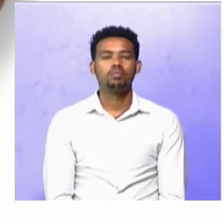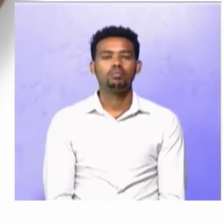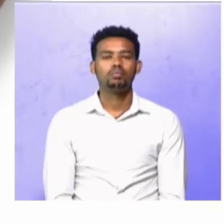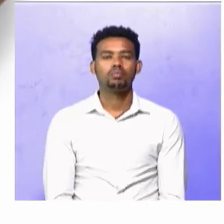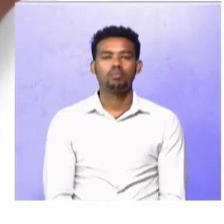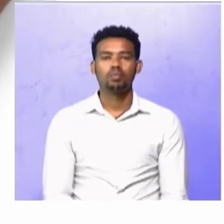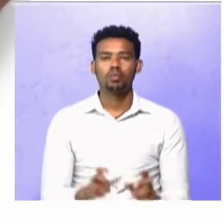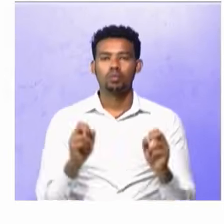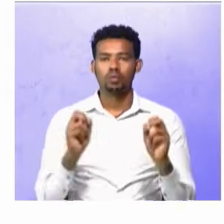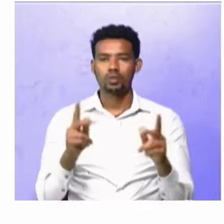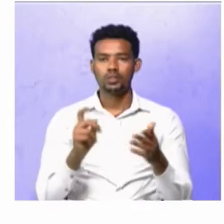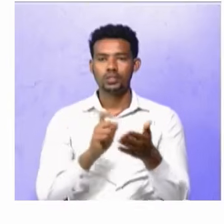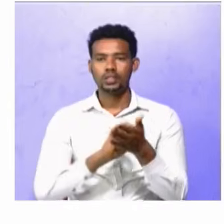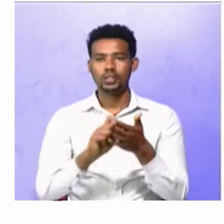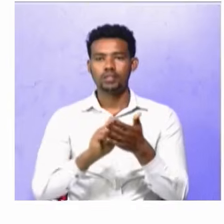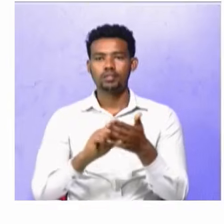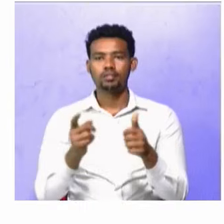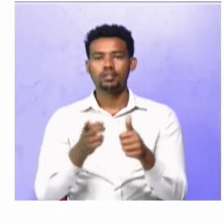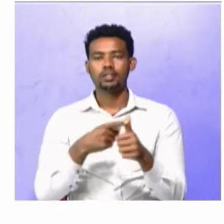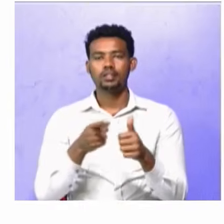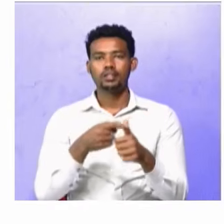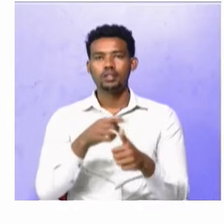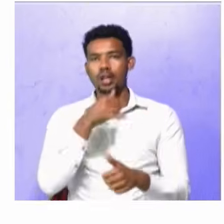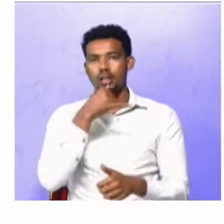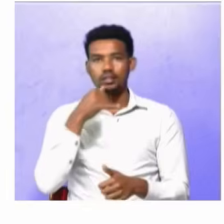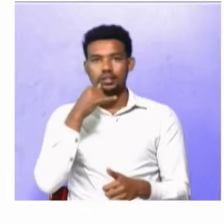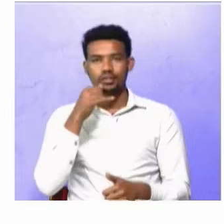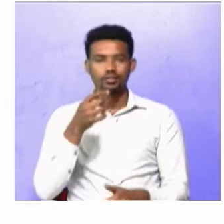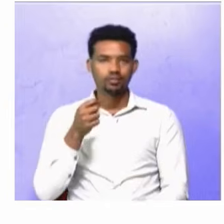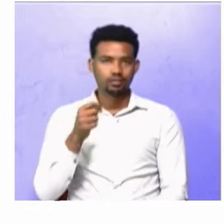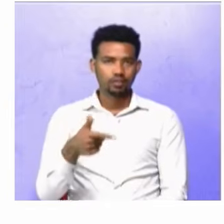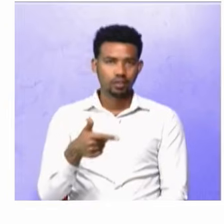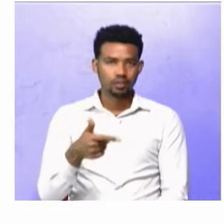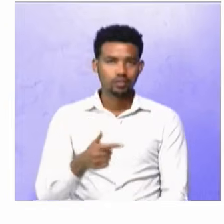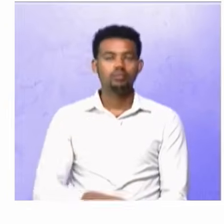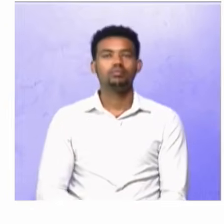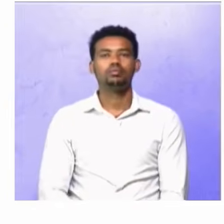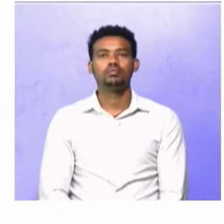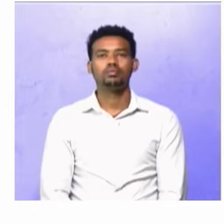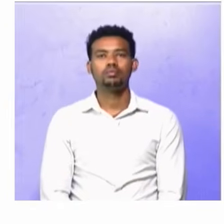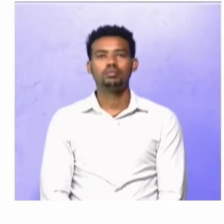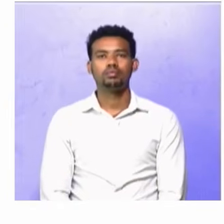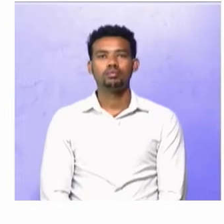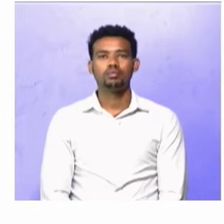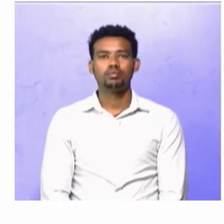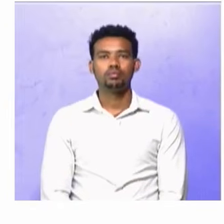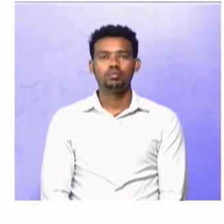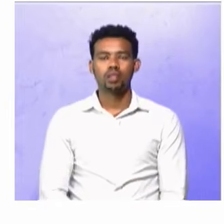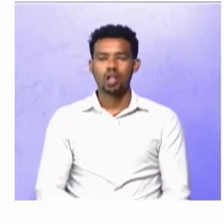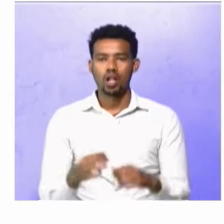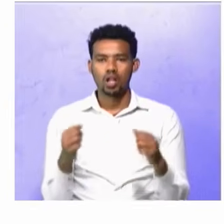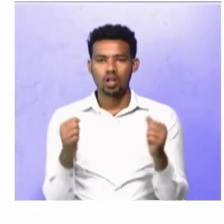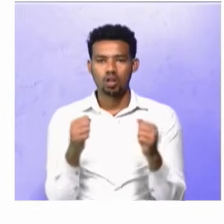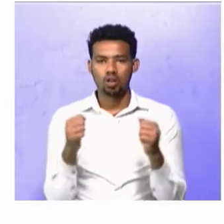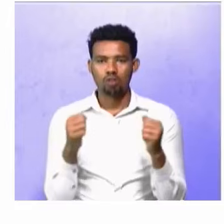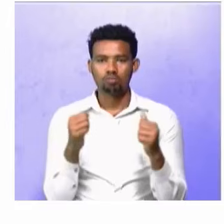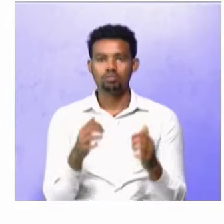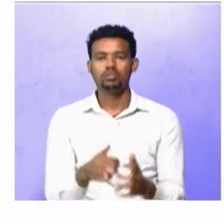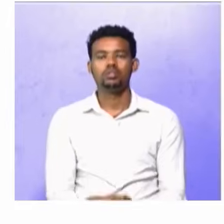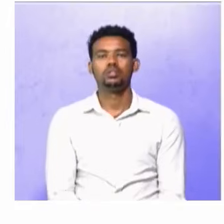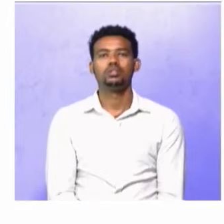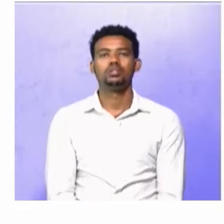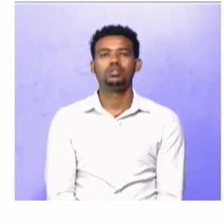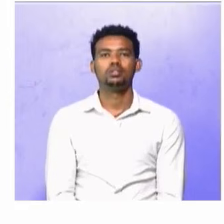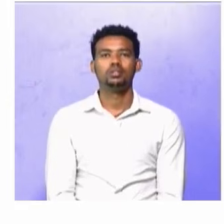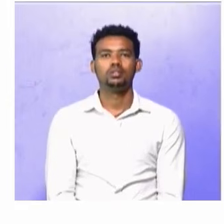So here is, let us write first adjectives, fast. Here is cold,